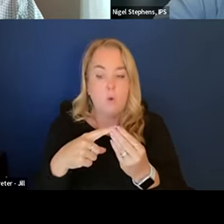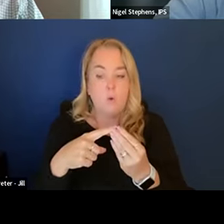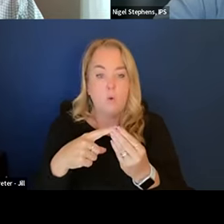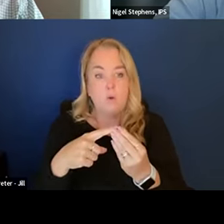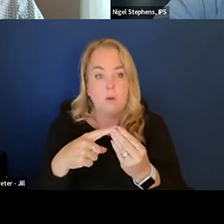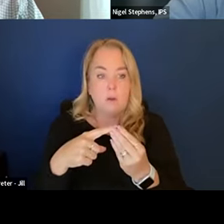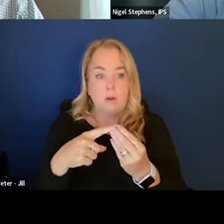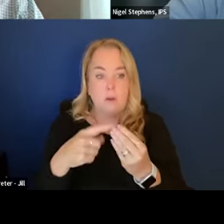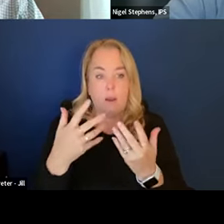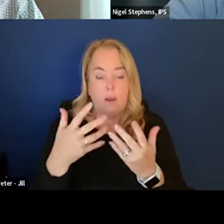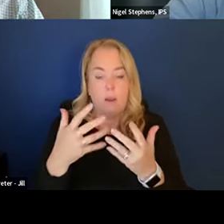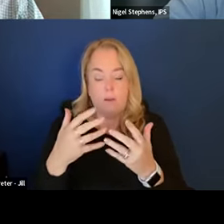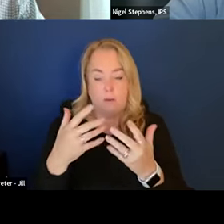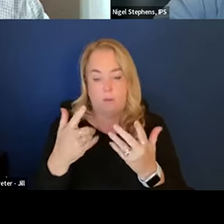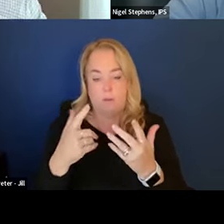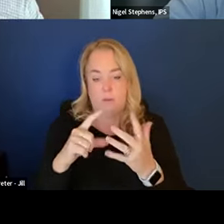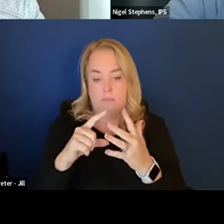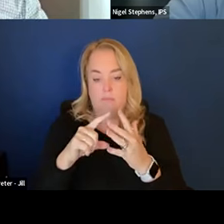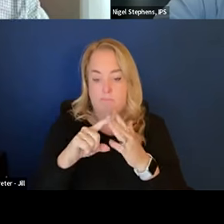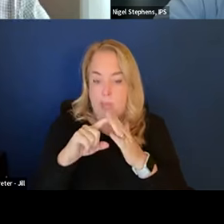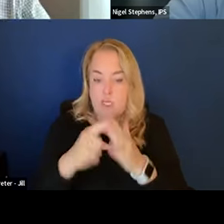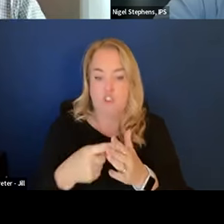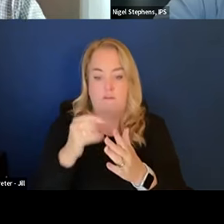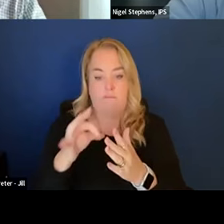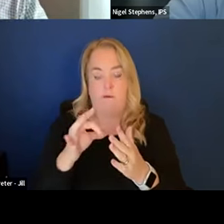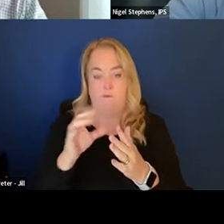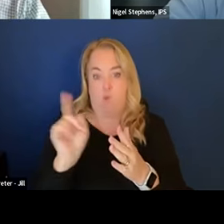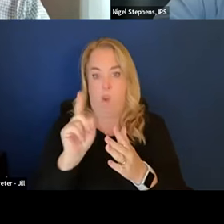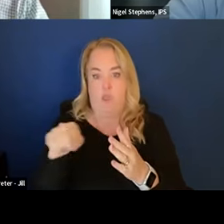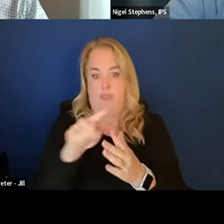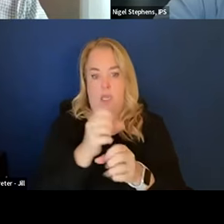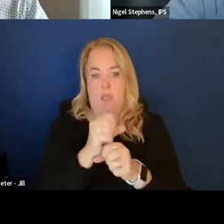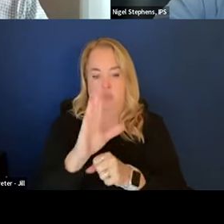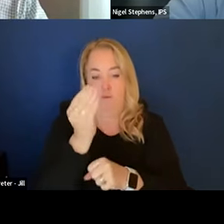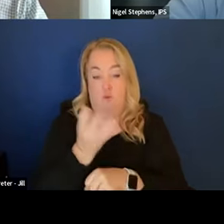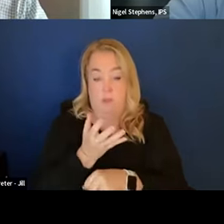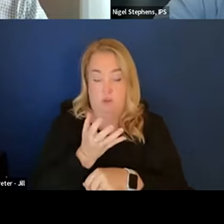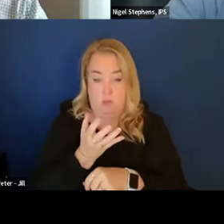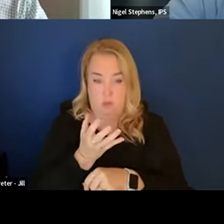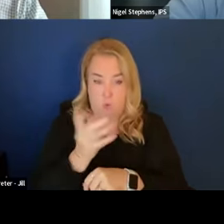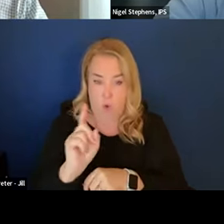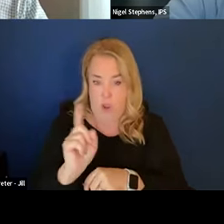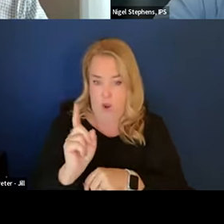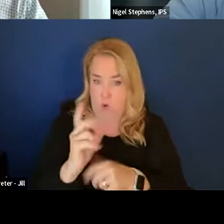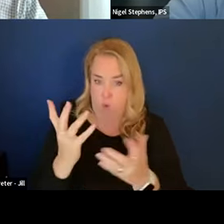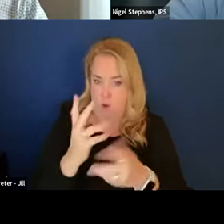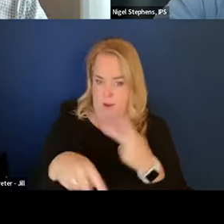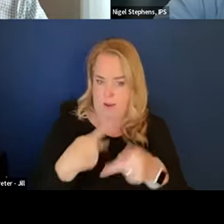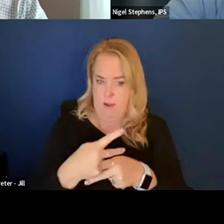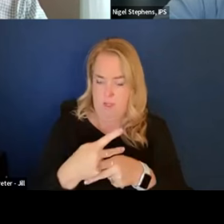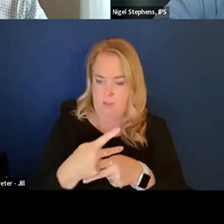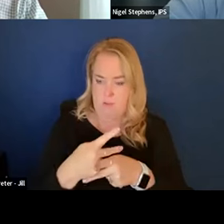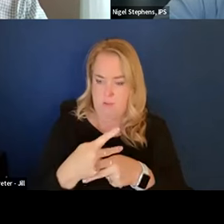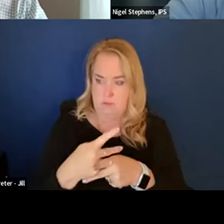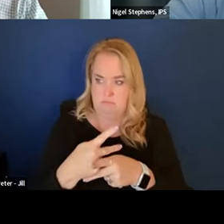as a marketing initiative and where are they? Where do they get their information? Are they, what kind of,